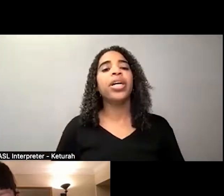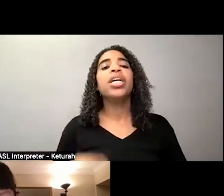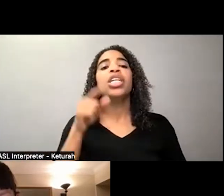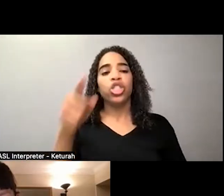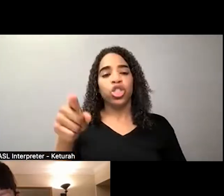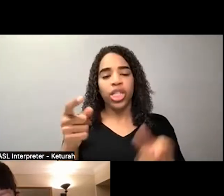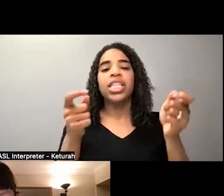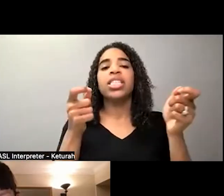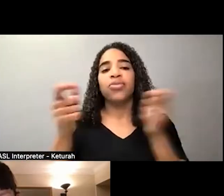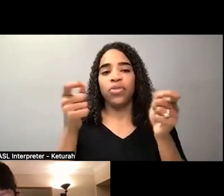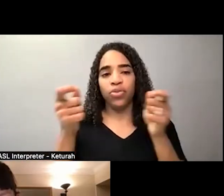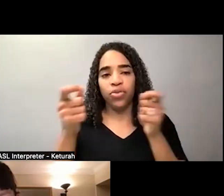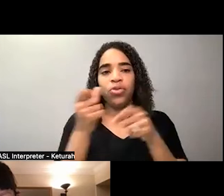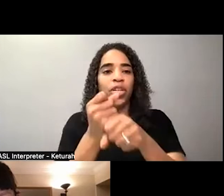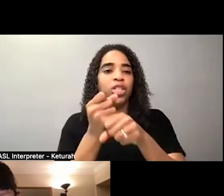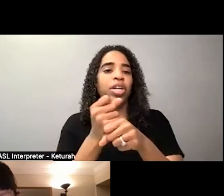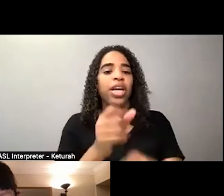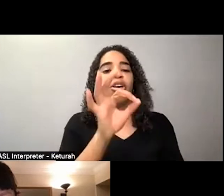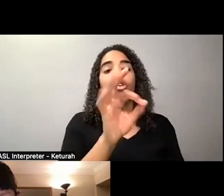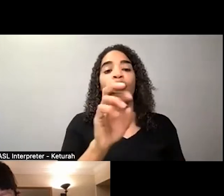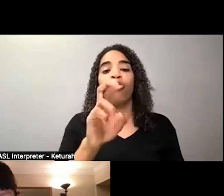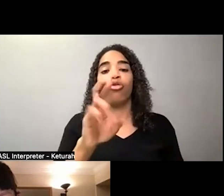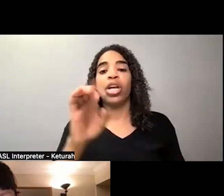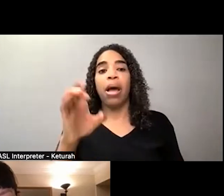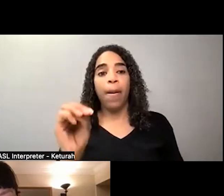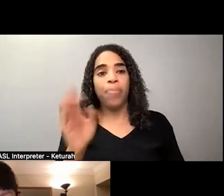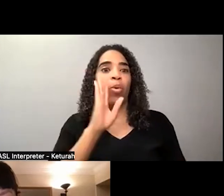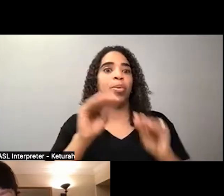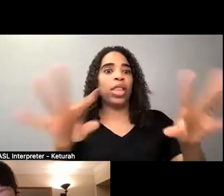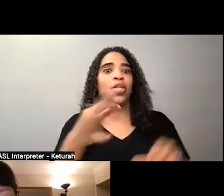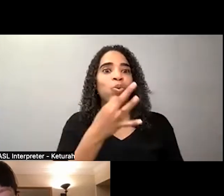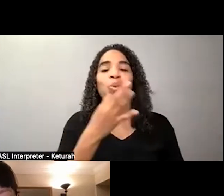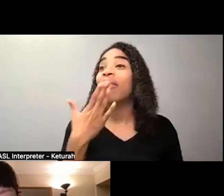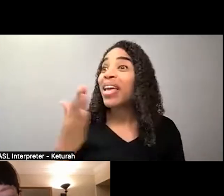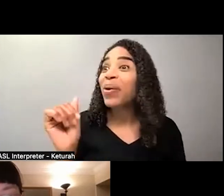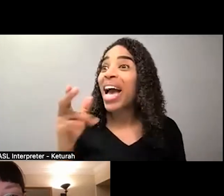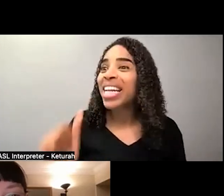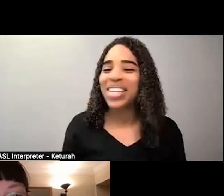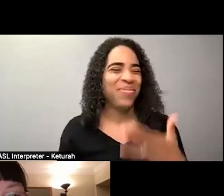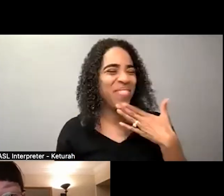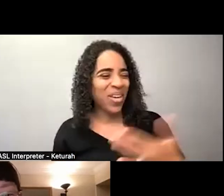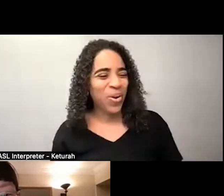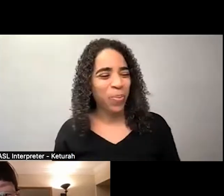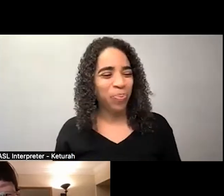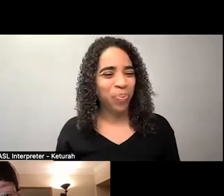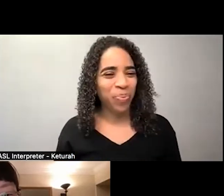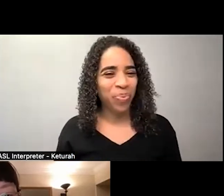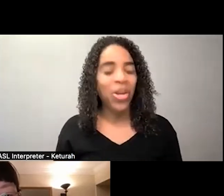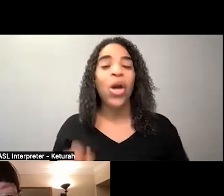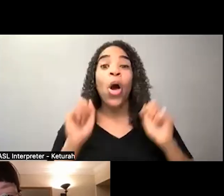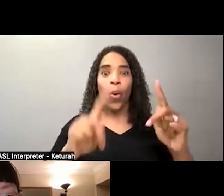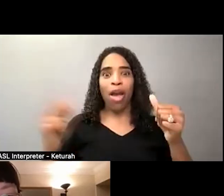feature-length documentary set to release in 2023. Thank you, Agnia. All right, deep breath, everybody. Let's start